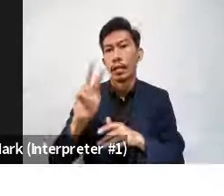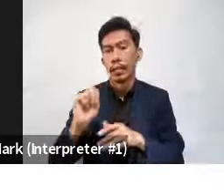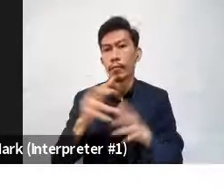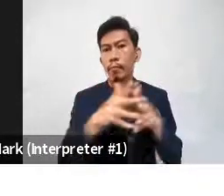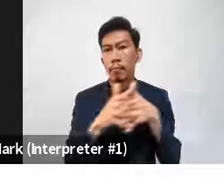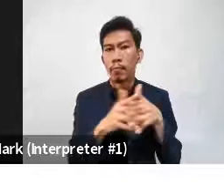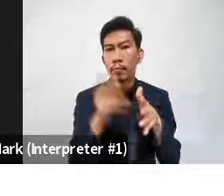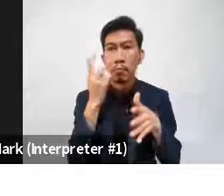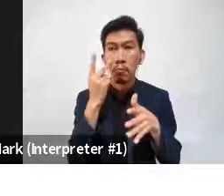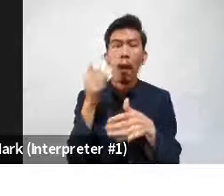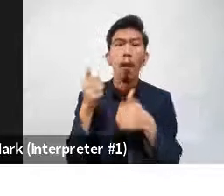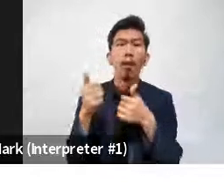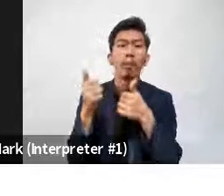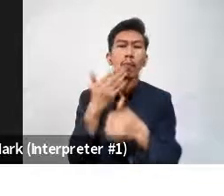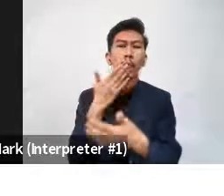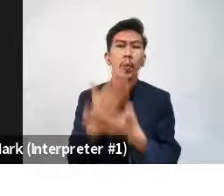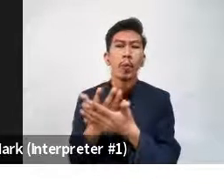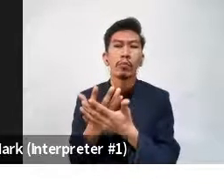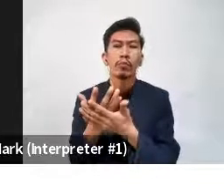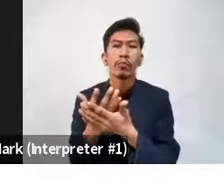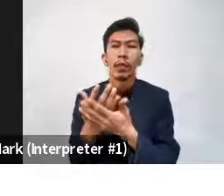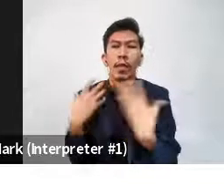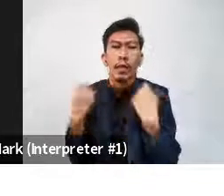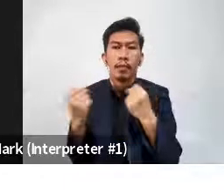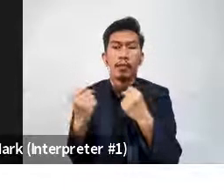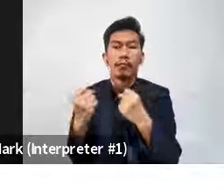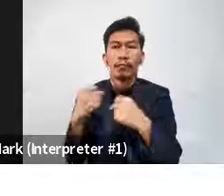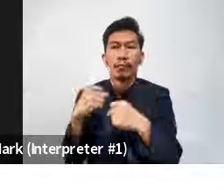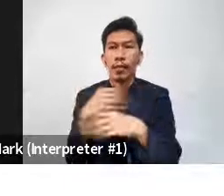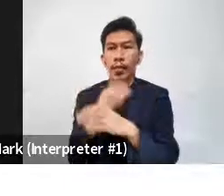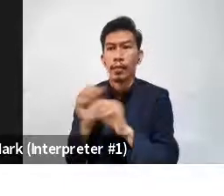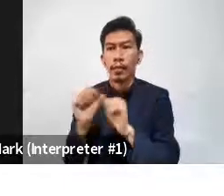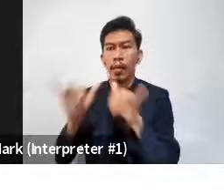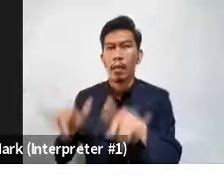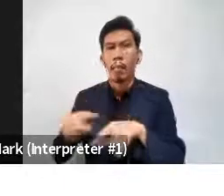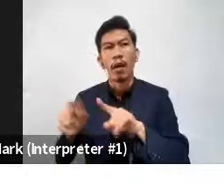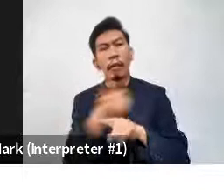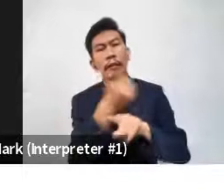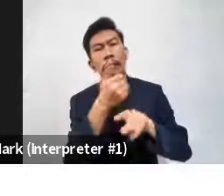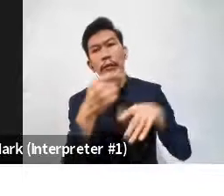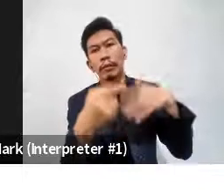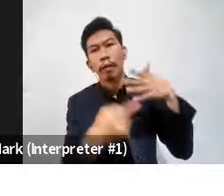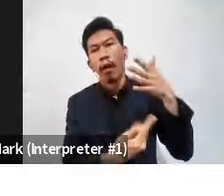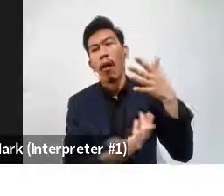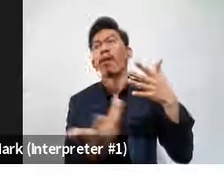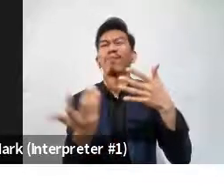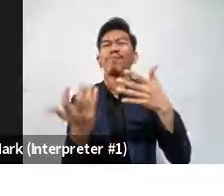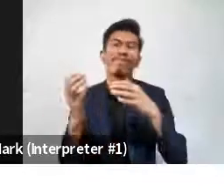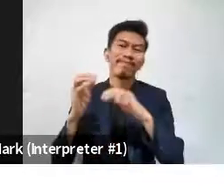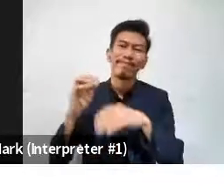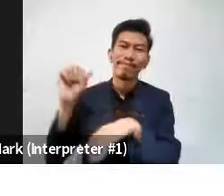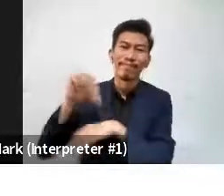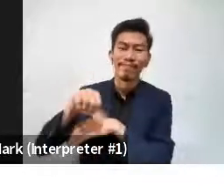good healthcare system, but because of different factors, they were not able to control it as they want to be. So,